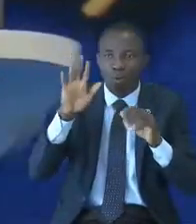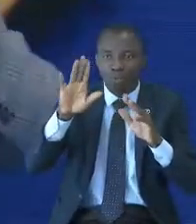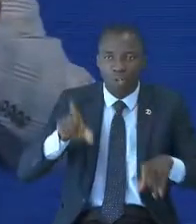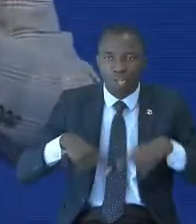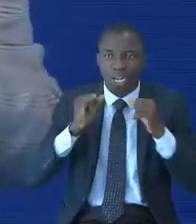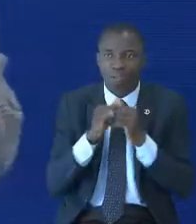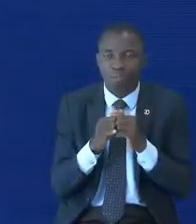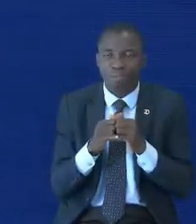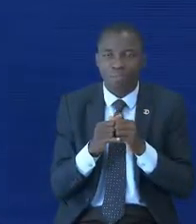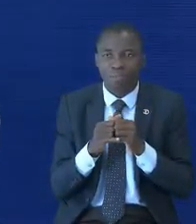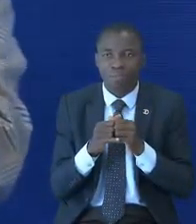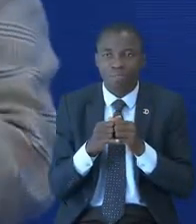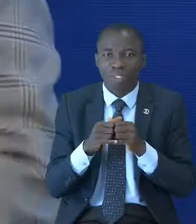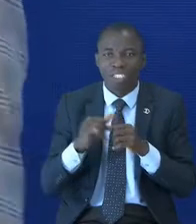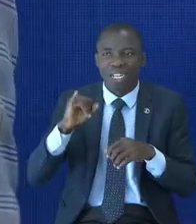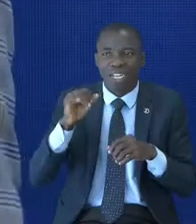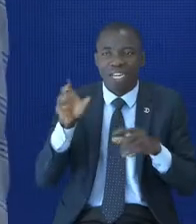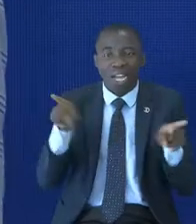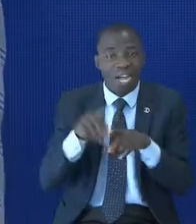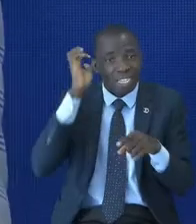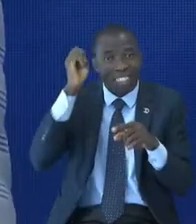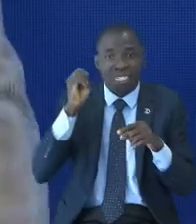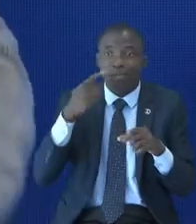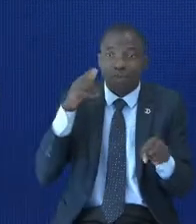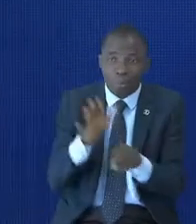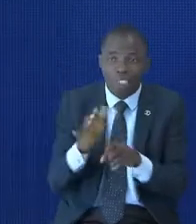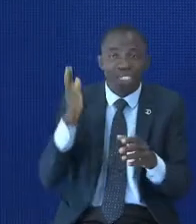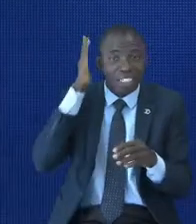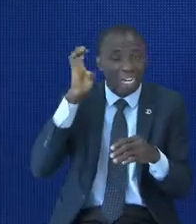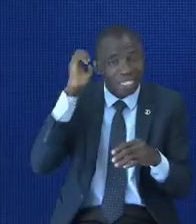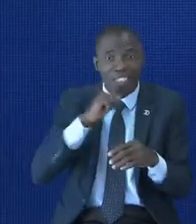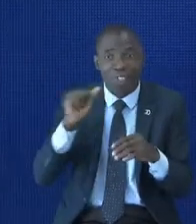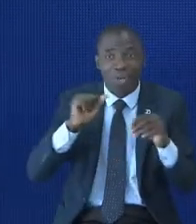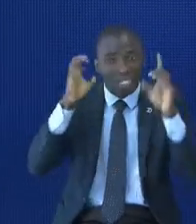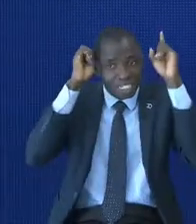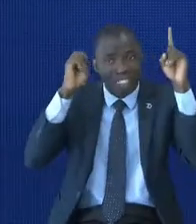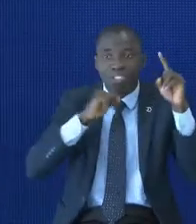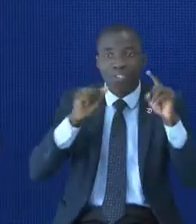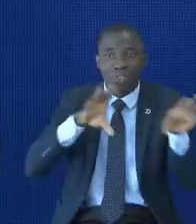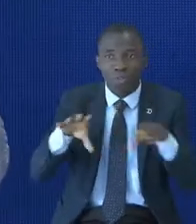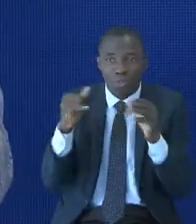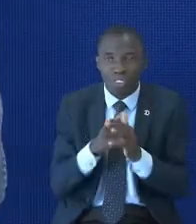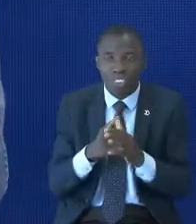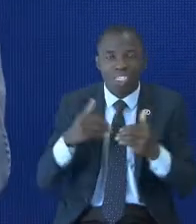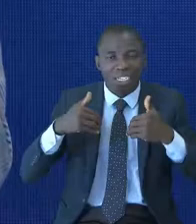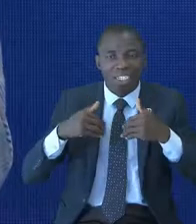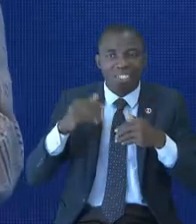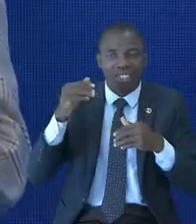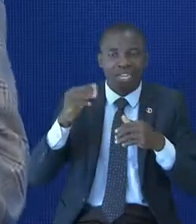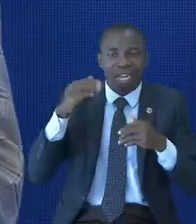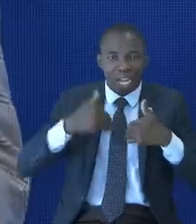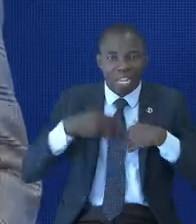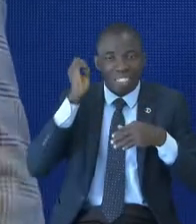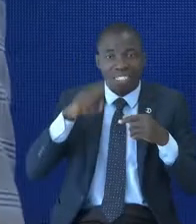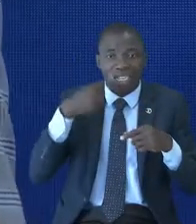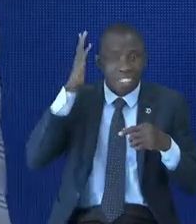he spoken, and shall he not do it? As he said, and shall it not make it good?